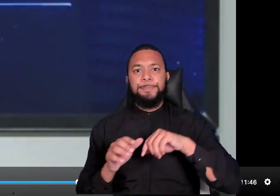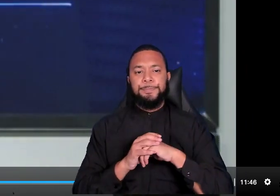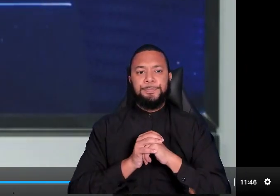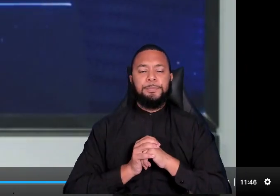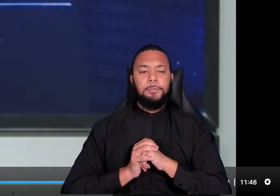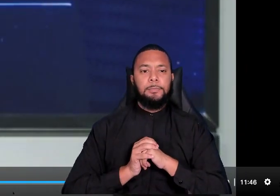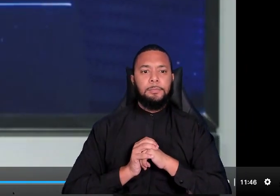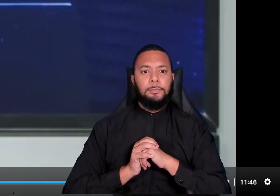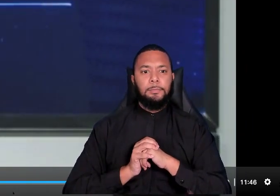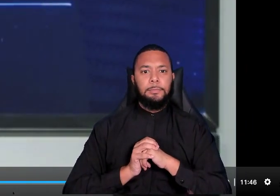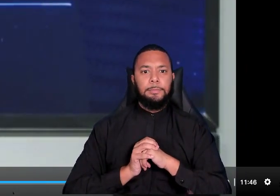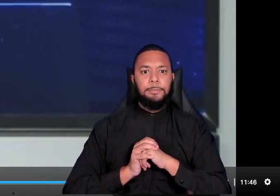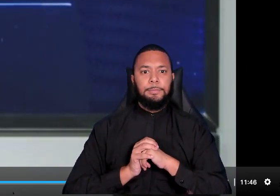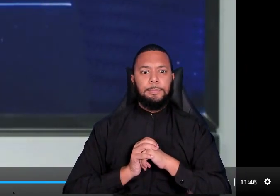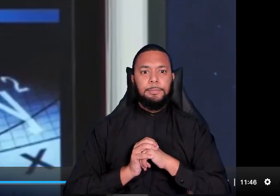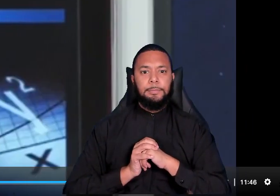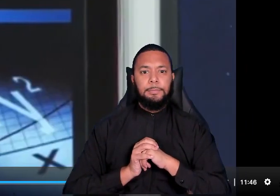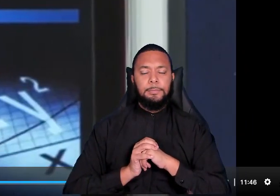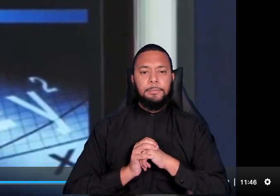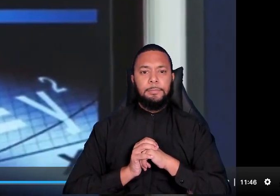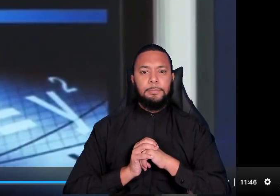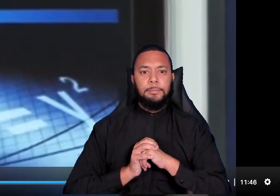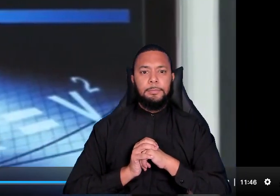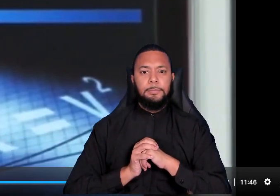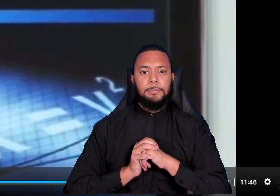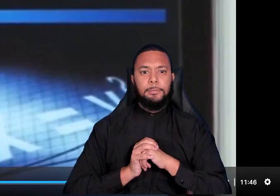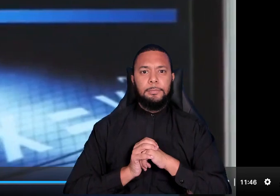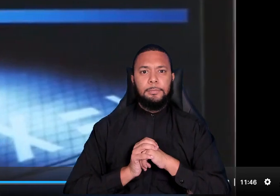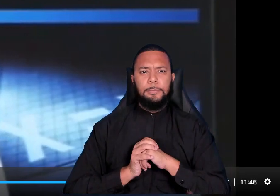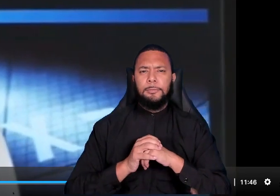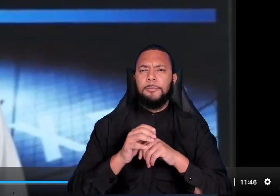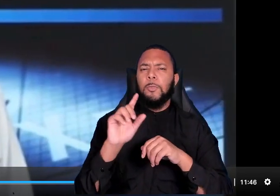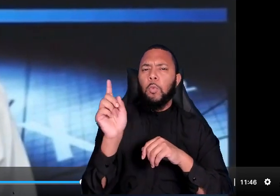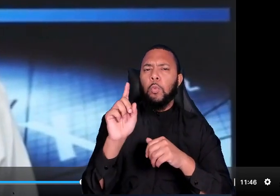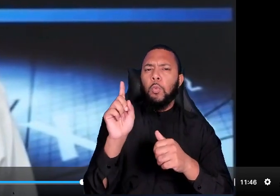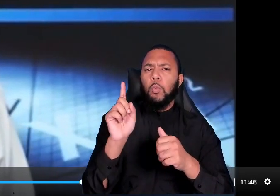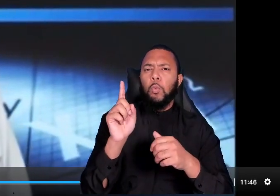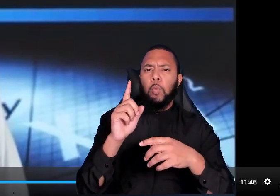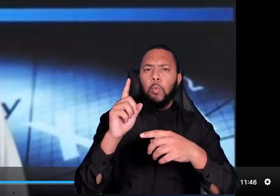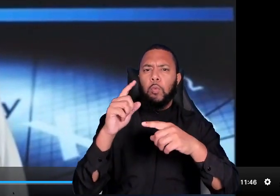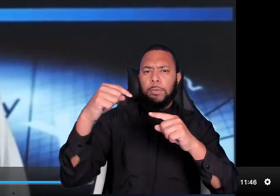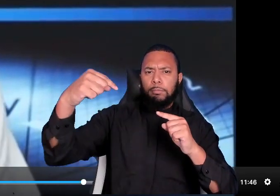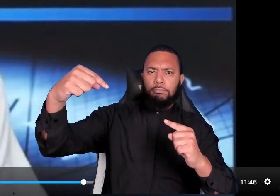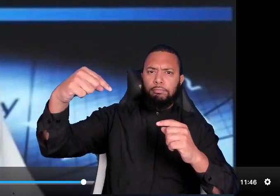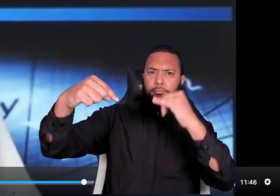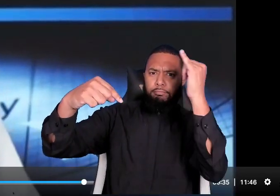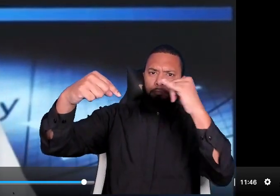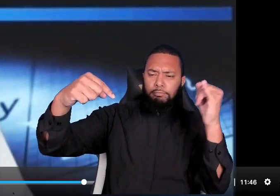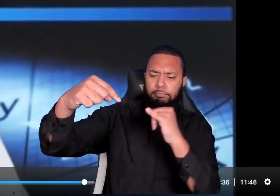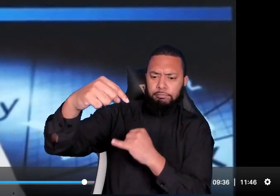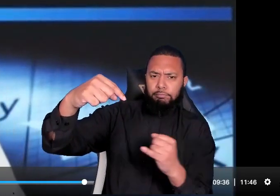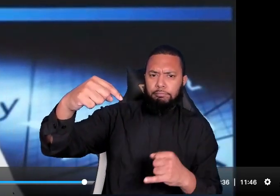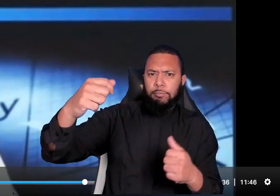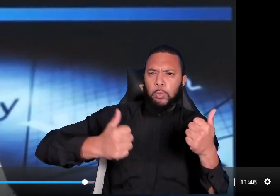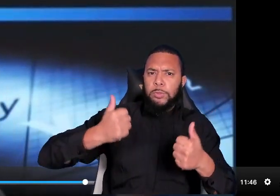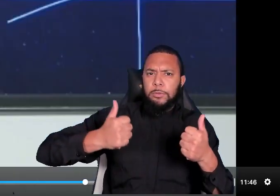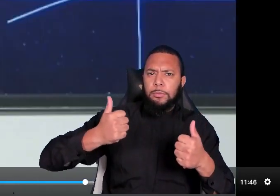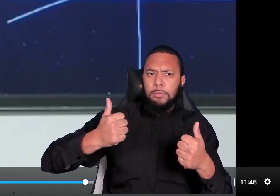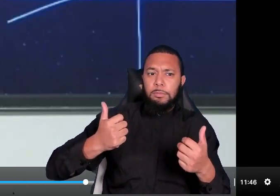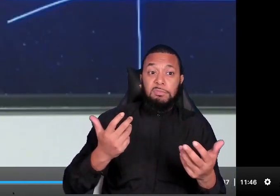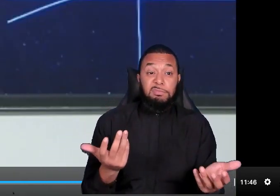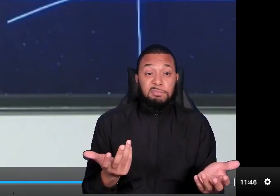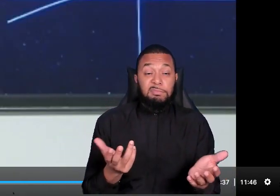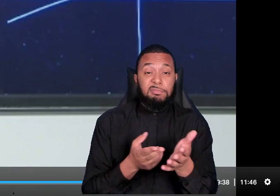nice and solidly. And then we've got to decide which way to shade. Okay? Now, frankly,